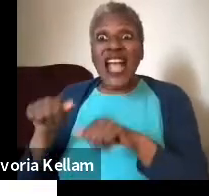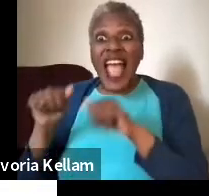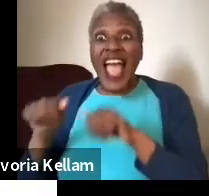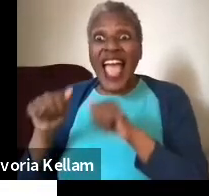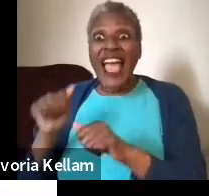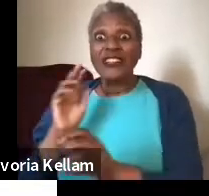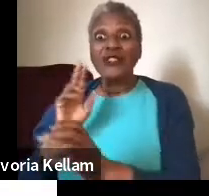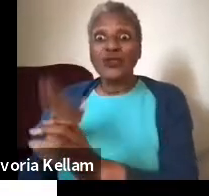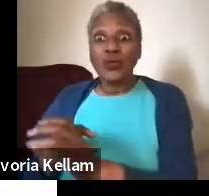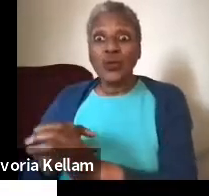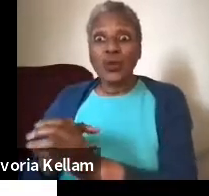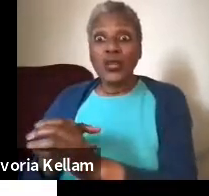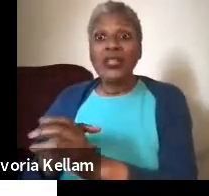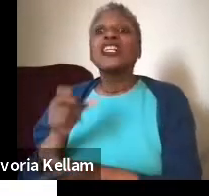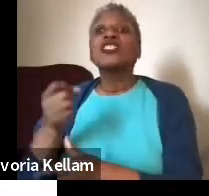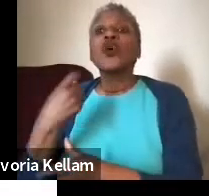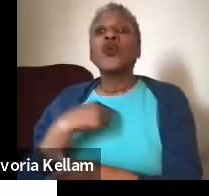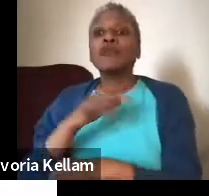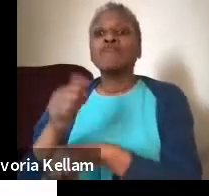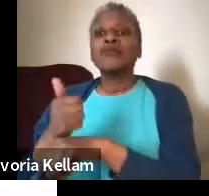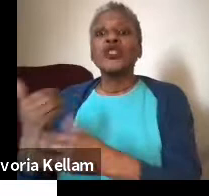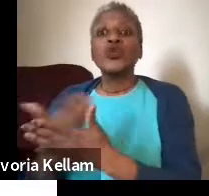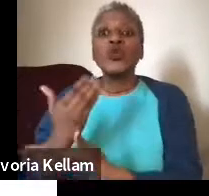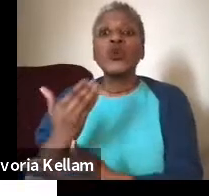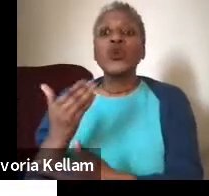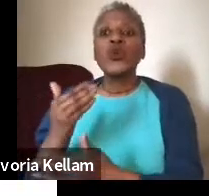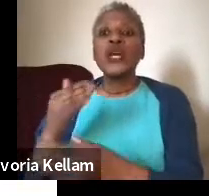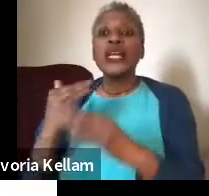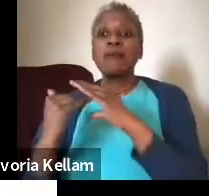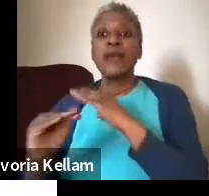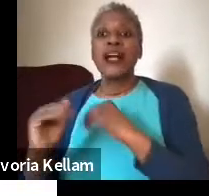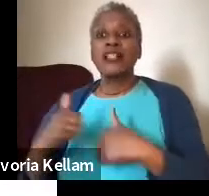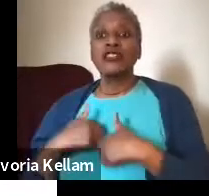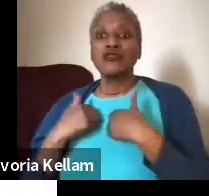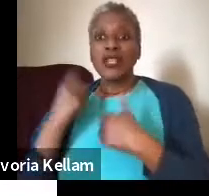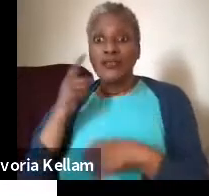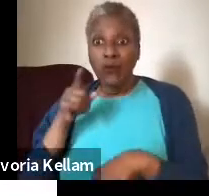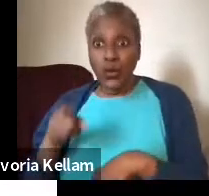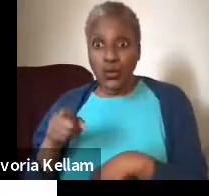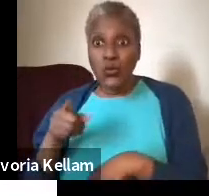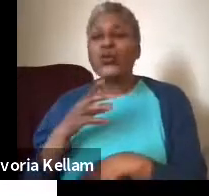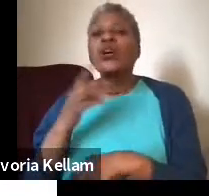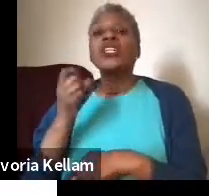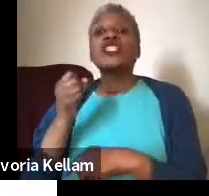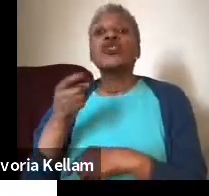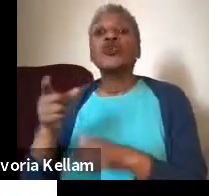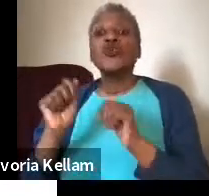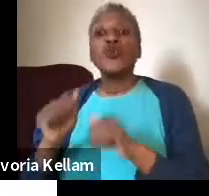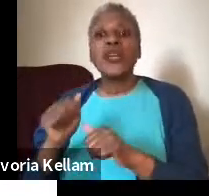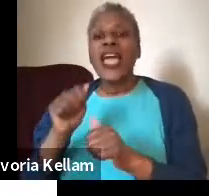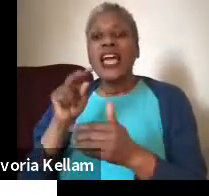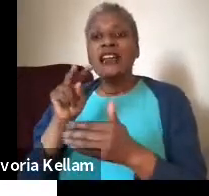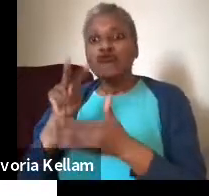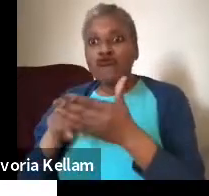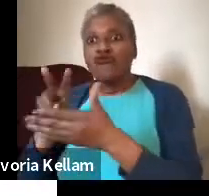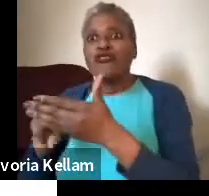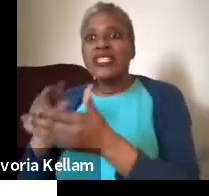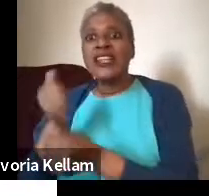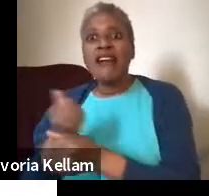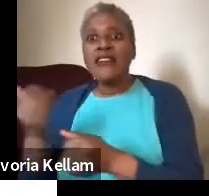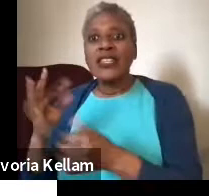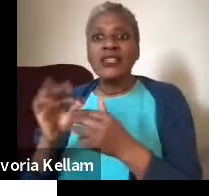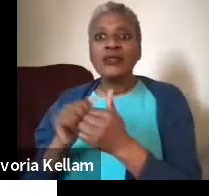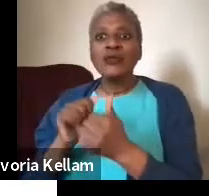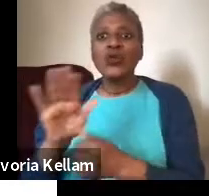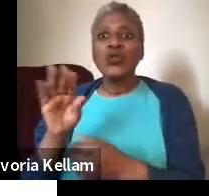This is a website. It allows parents to view important information about all of their students in one place. You